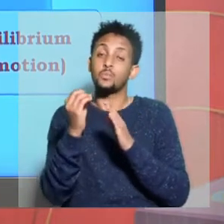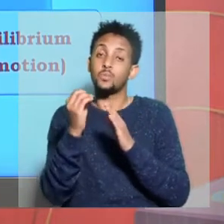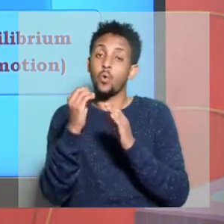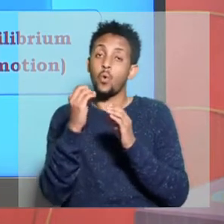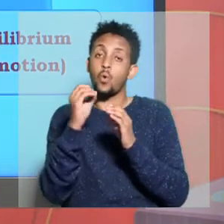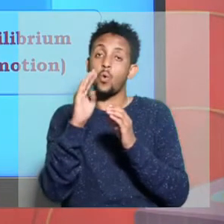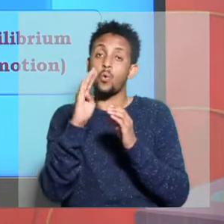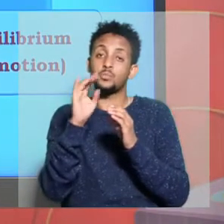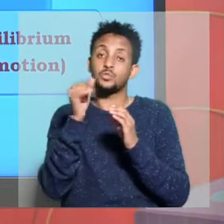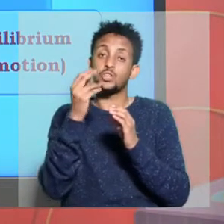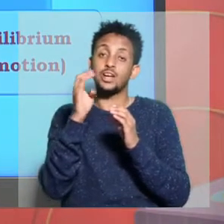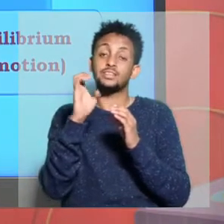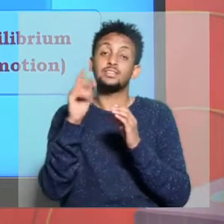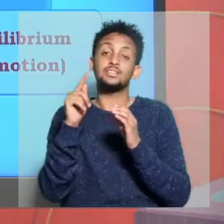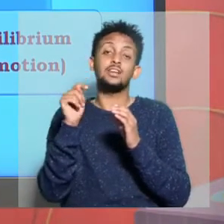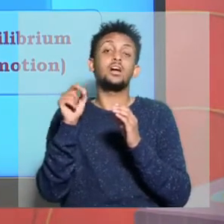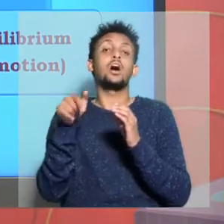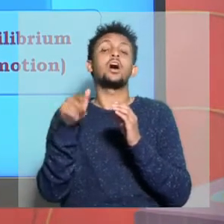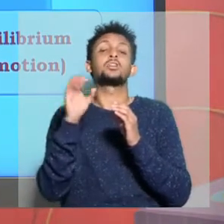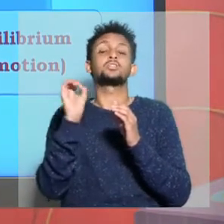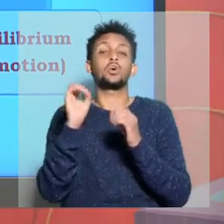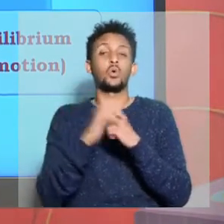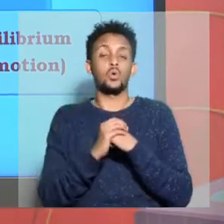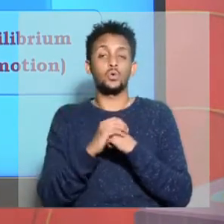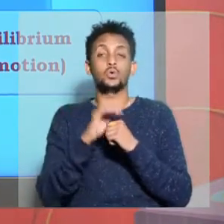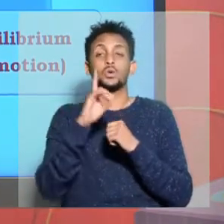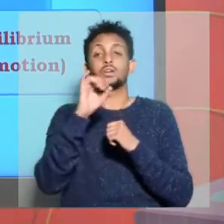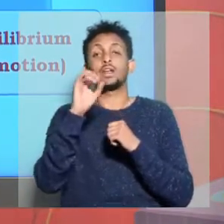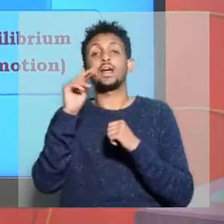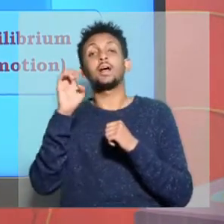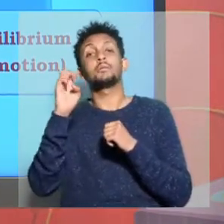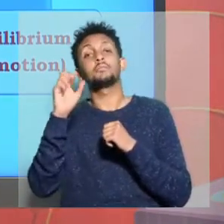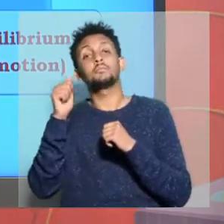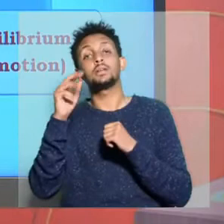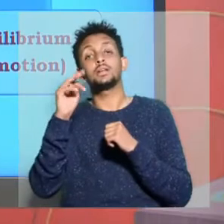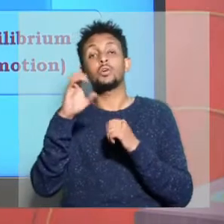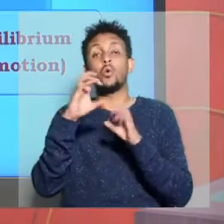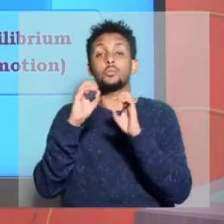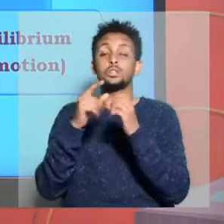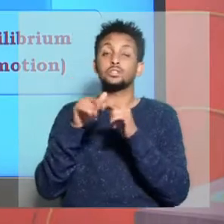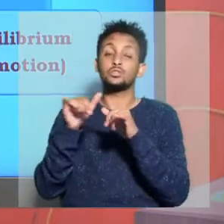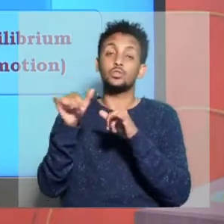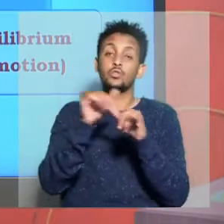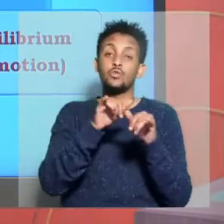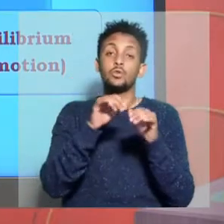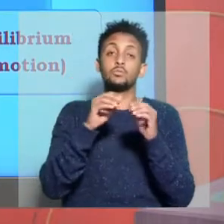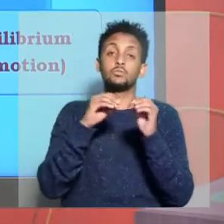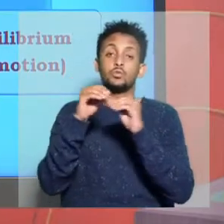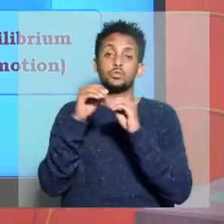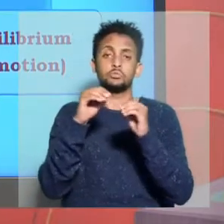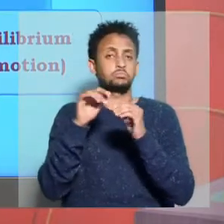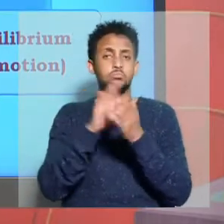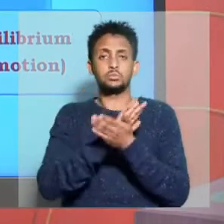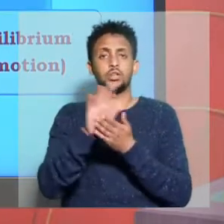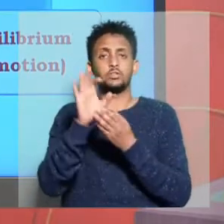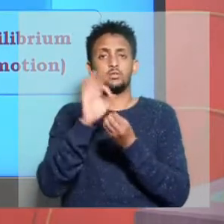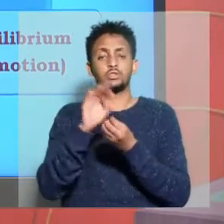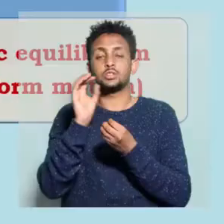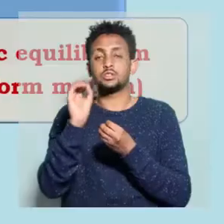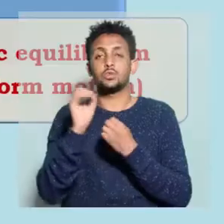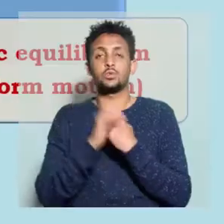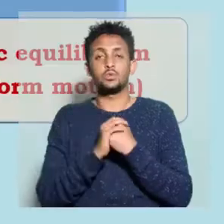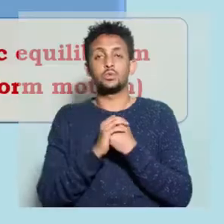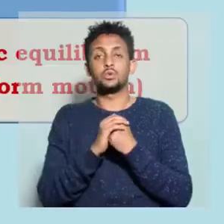0 velocity. Whereas in dynamic equilibrium, the object has a uniform motion, but still the net force can be